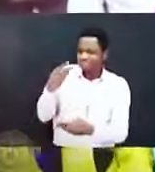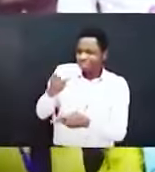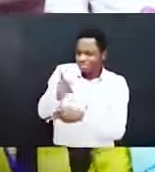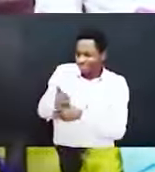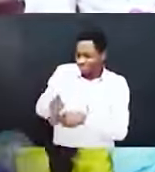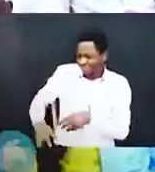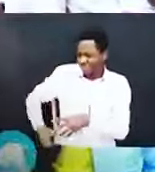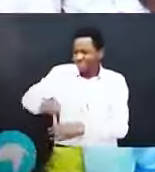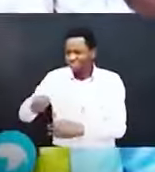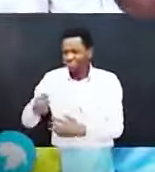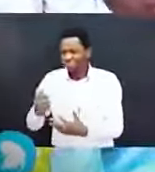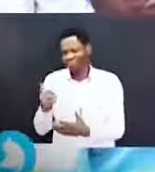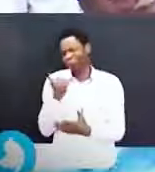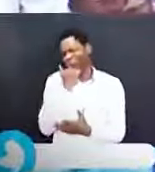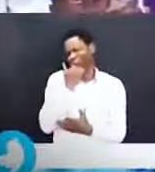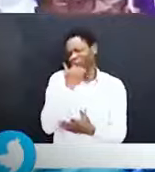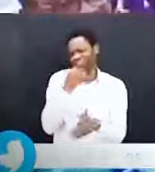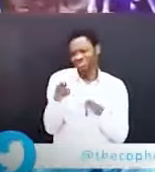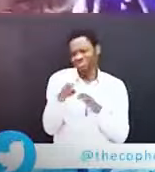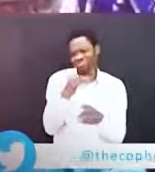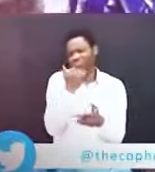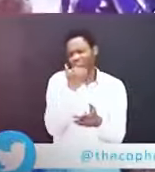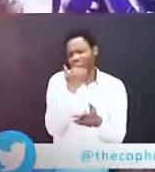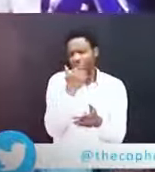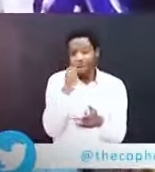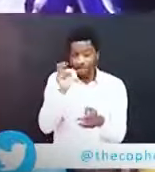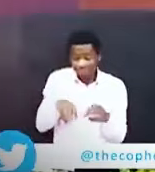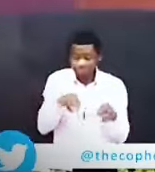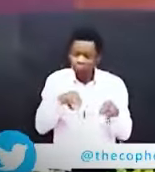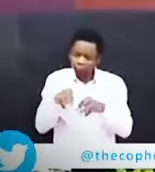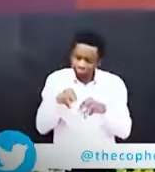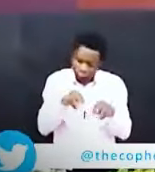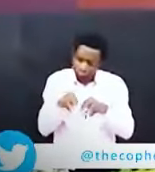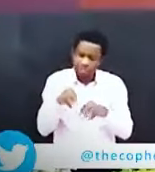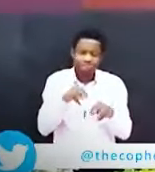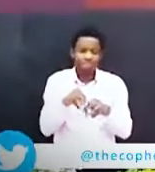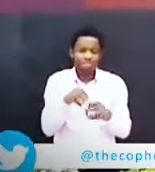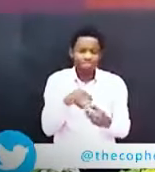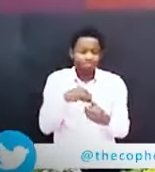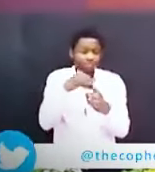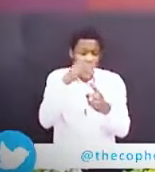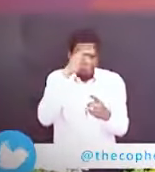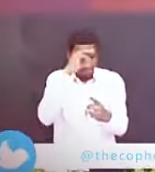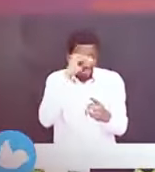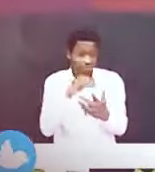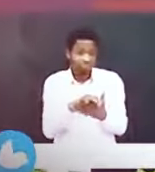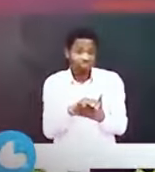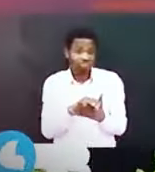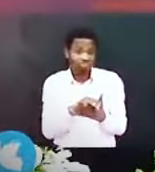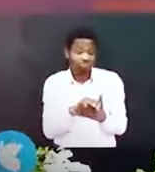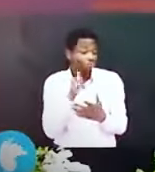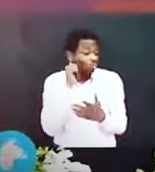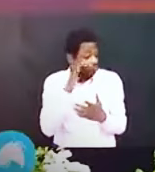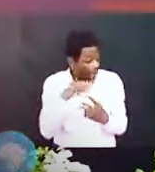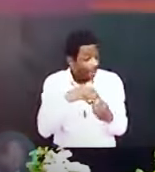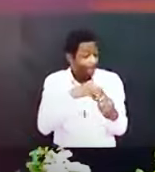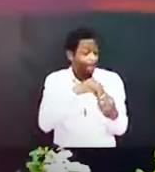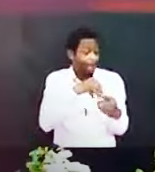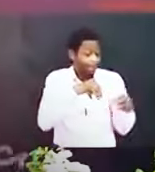See, we have always to manage, especially the men. Women, manage yourself well. You